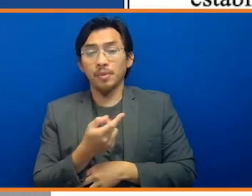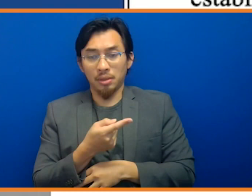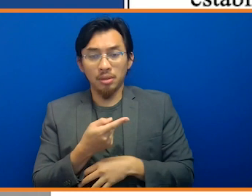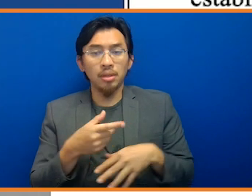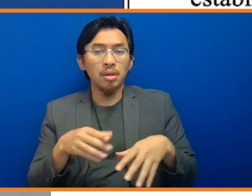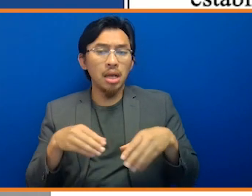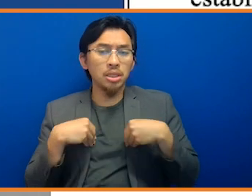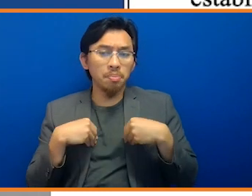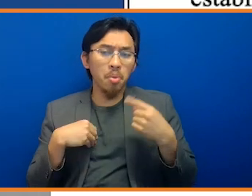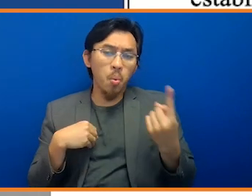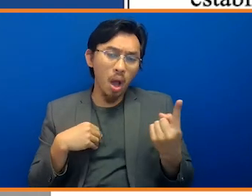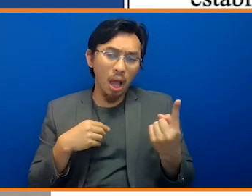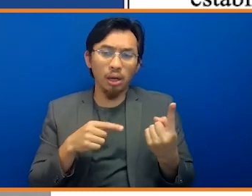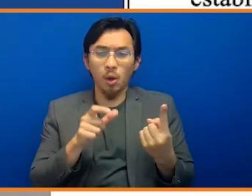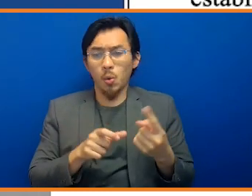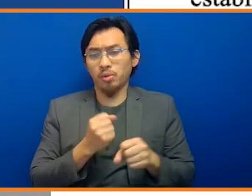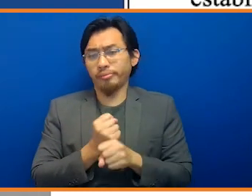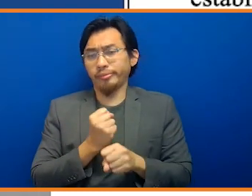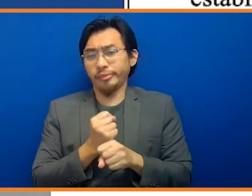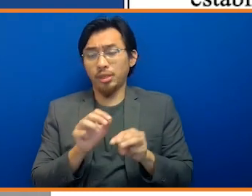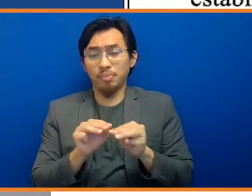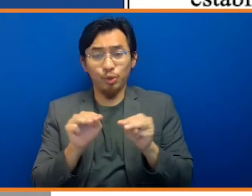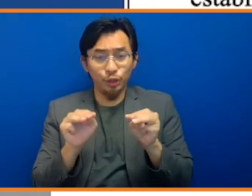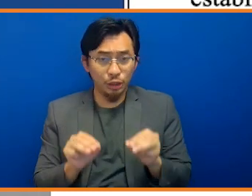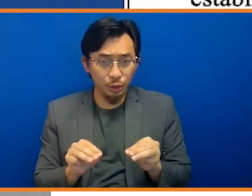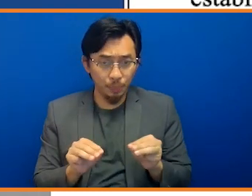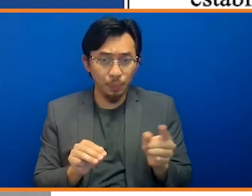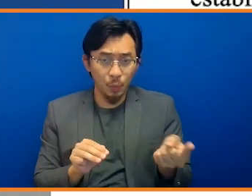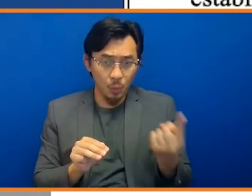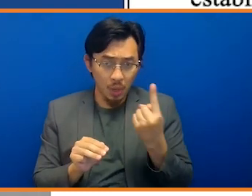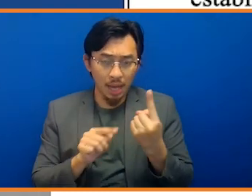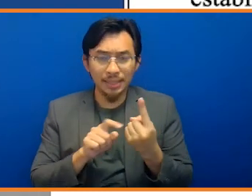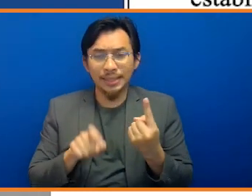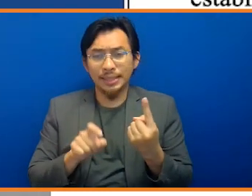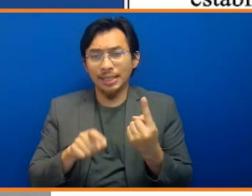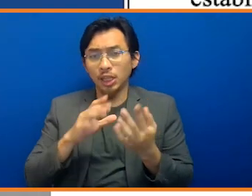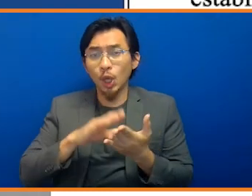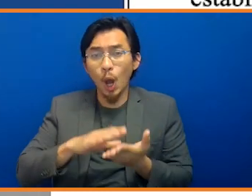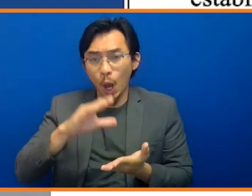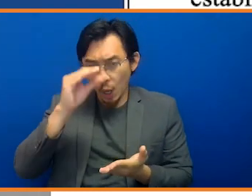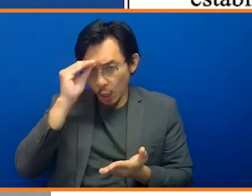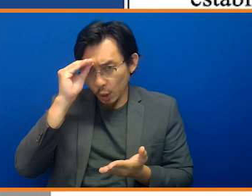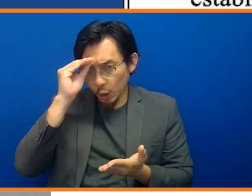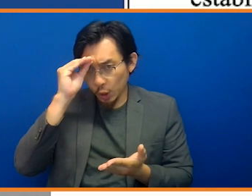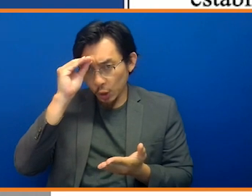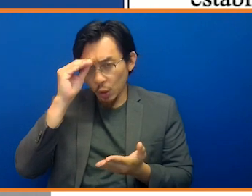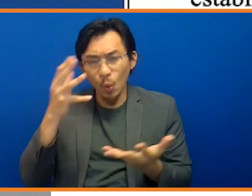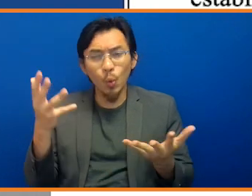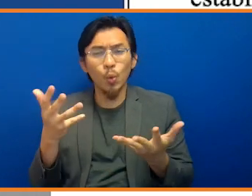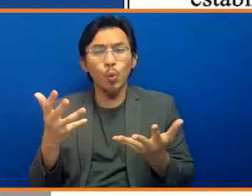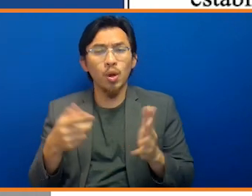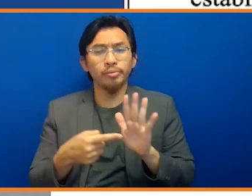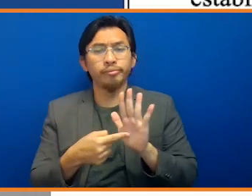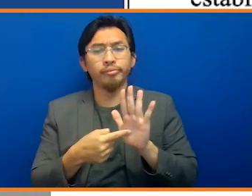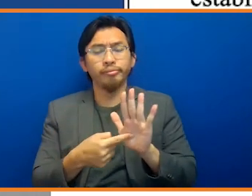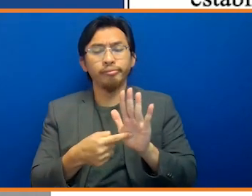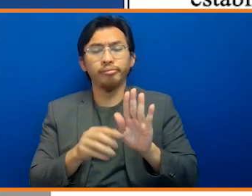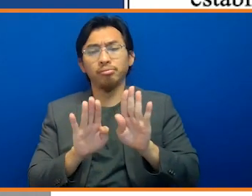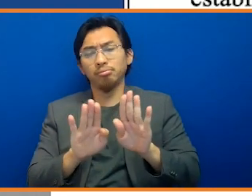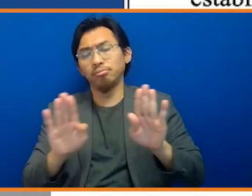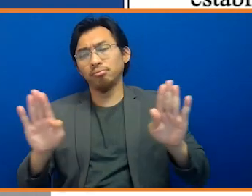we just accepted as one of the curator at the museum. So we need to learn what is the exhibition and being